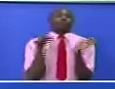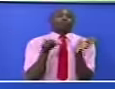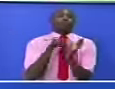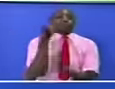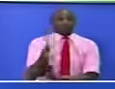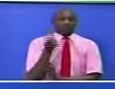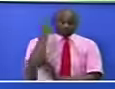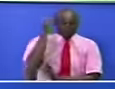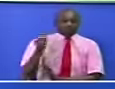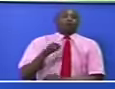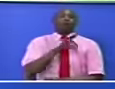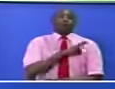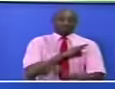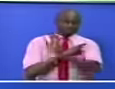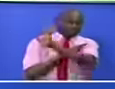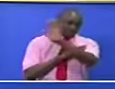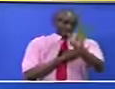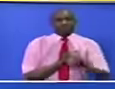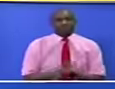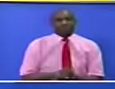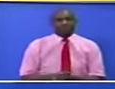for political mileage.